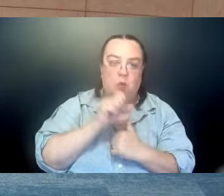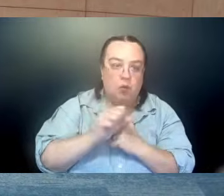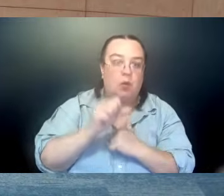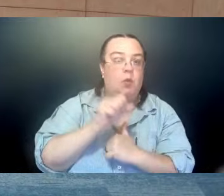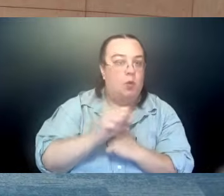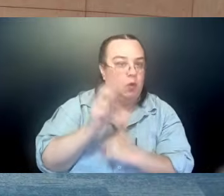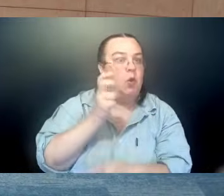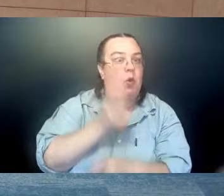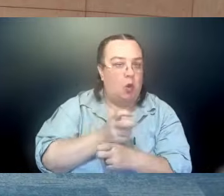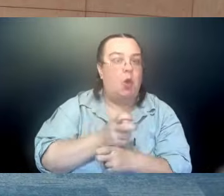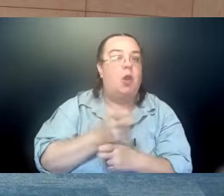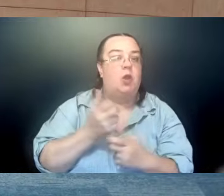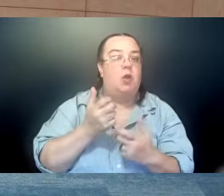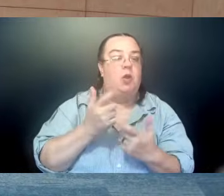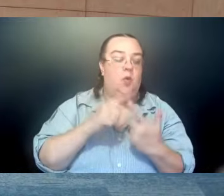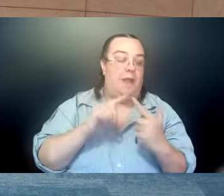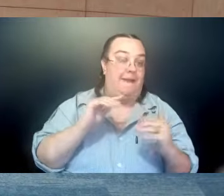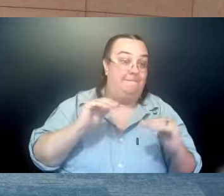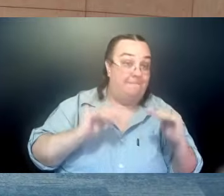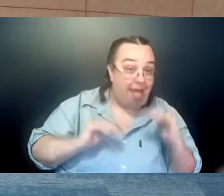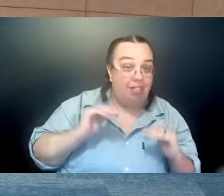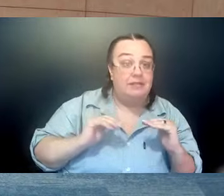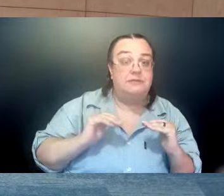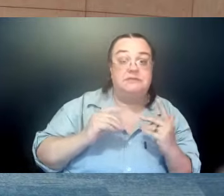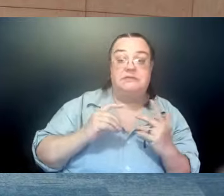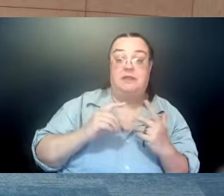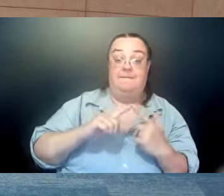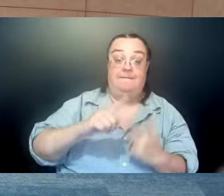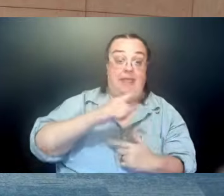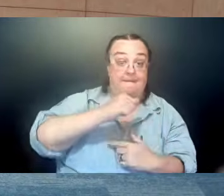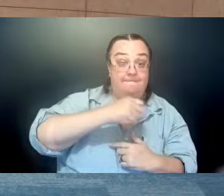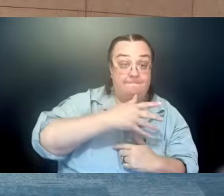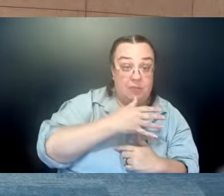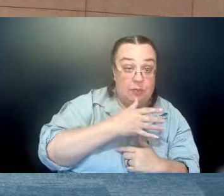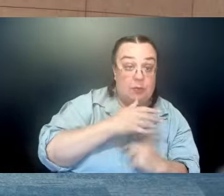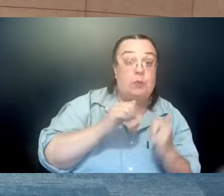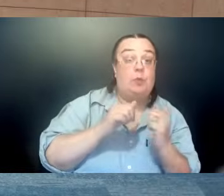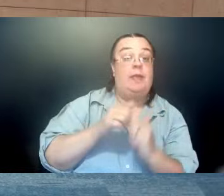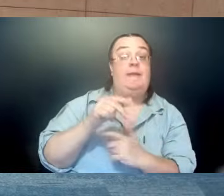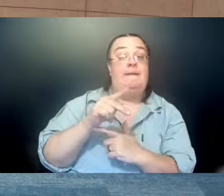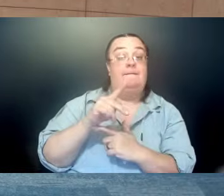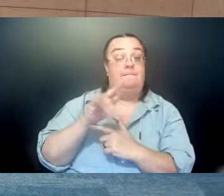balance being a mother with public service